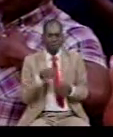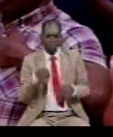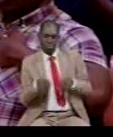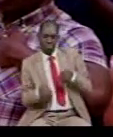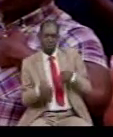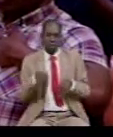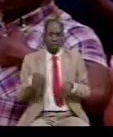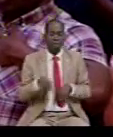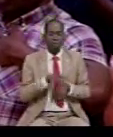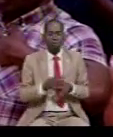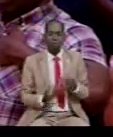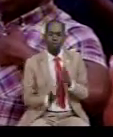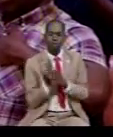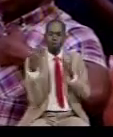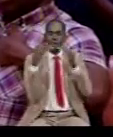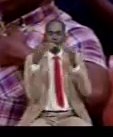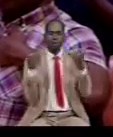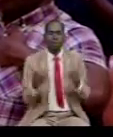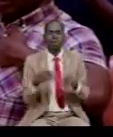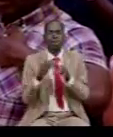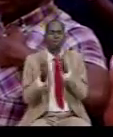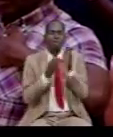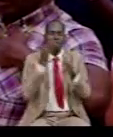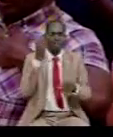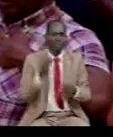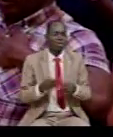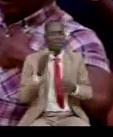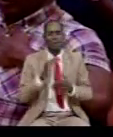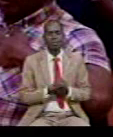now in Jesus' name.